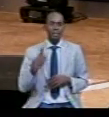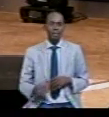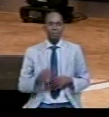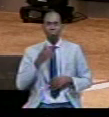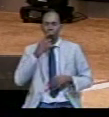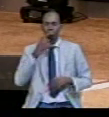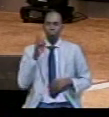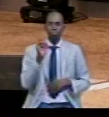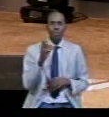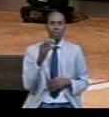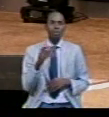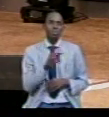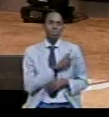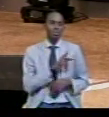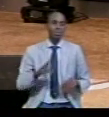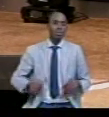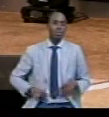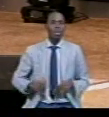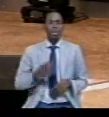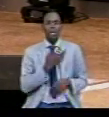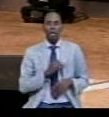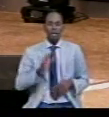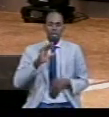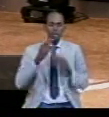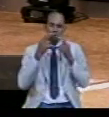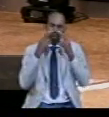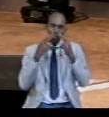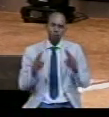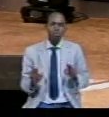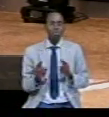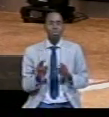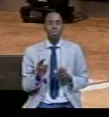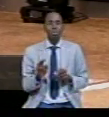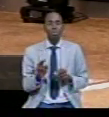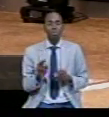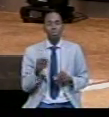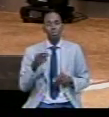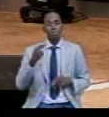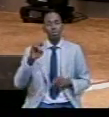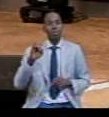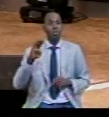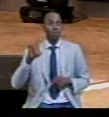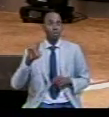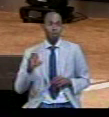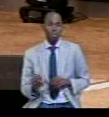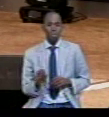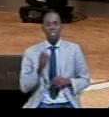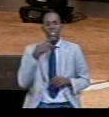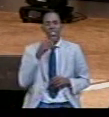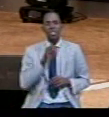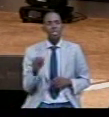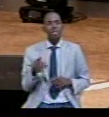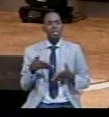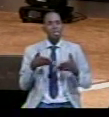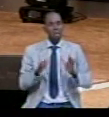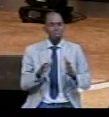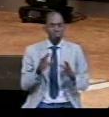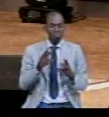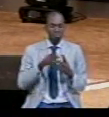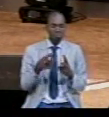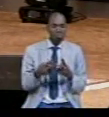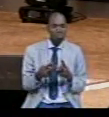the king and his nobles, saying, let neither man